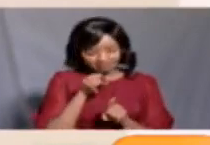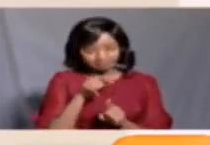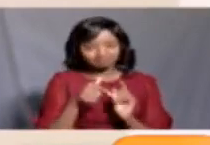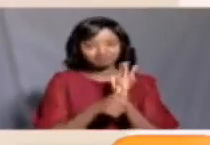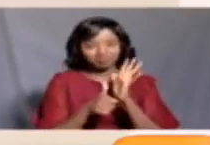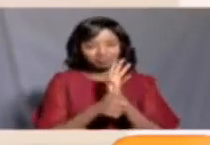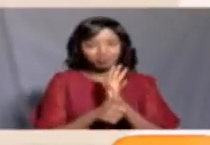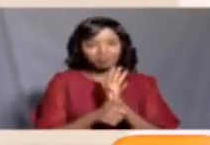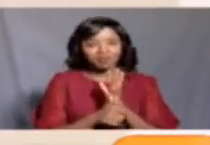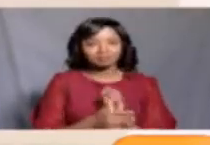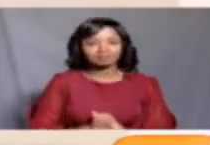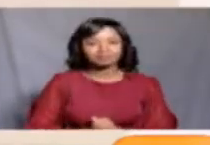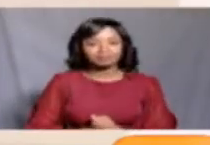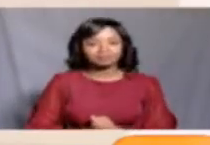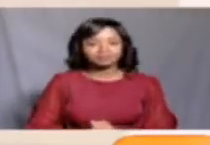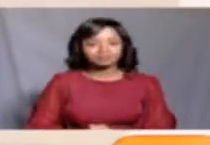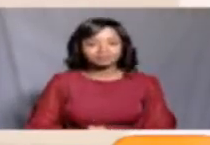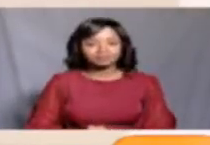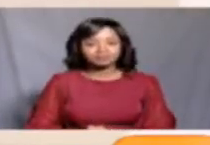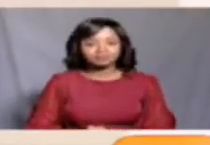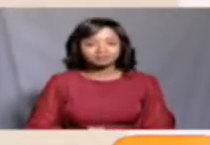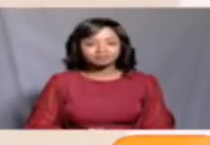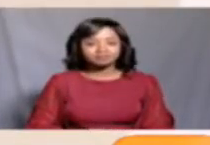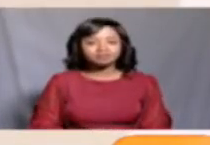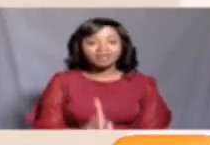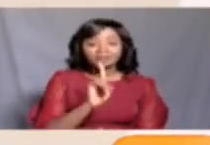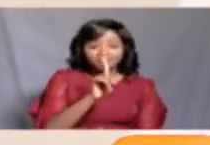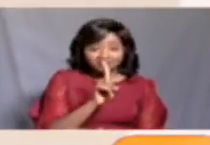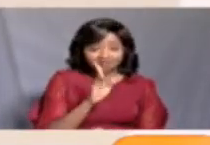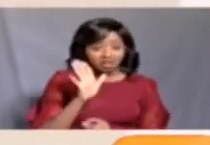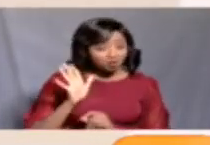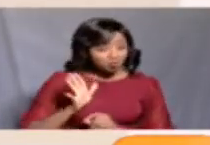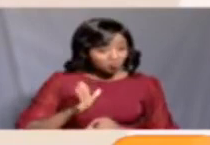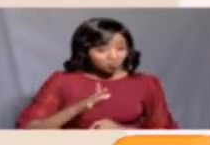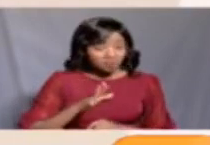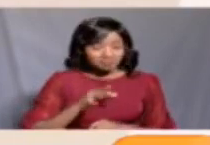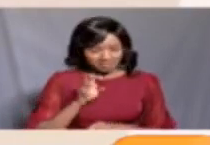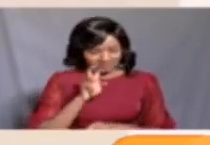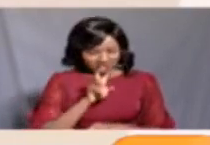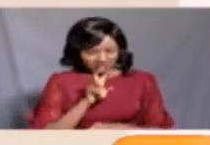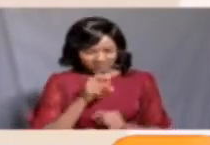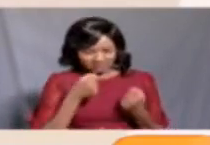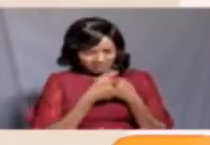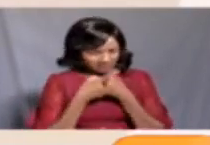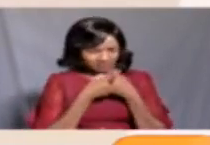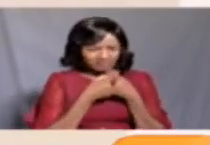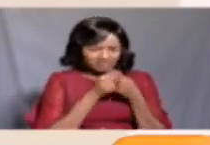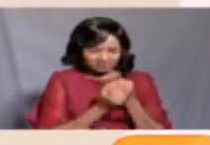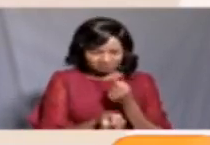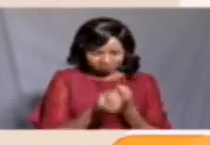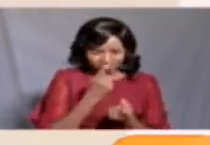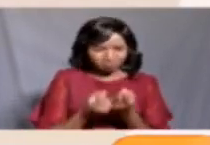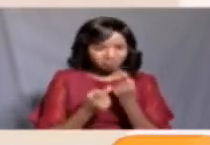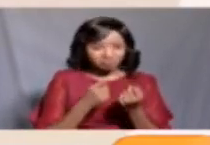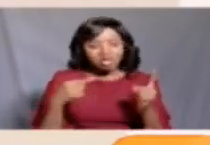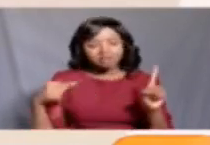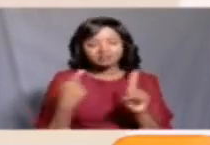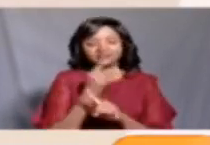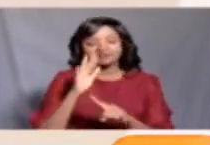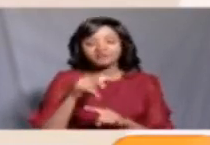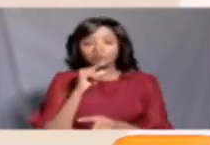bit further into the program. Mm. However, the way men and women respond to these challenges that are happening is very different and